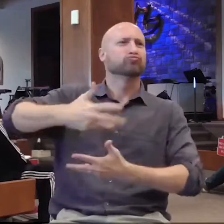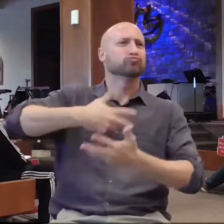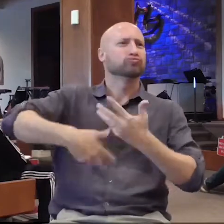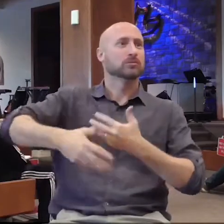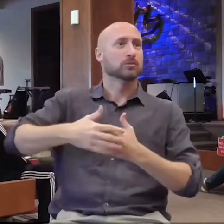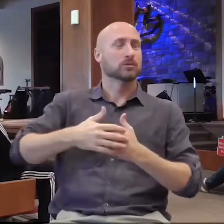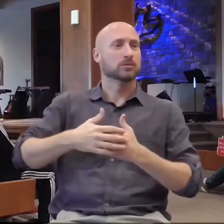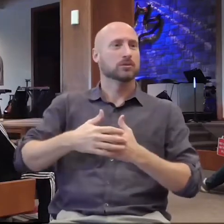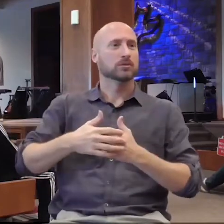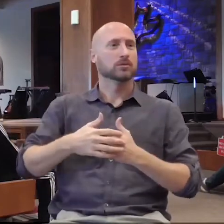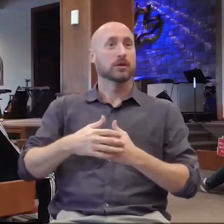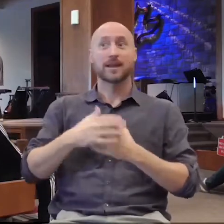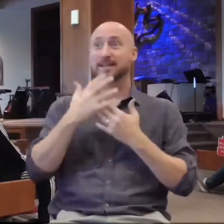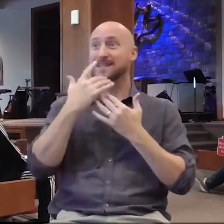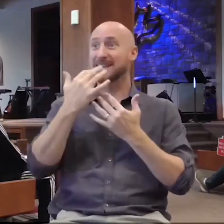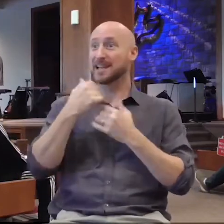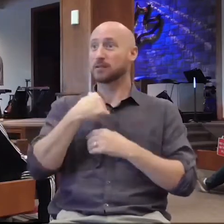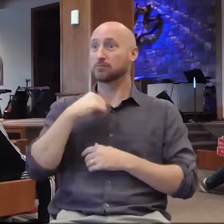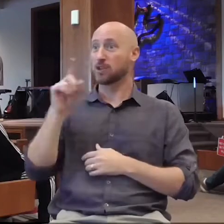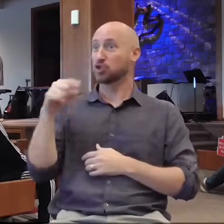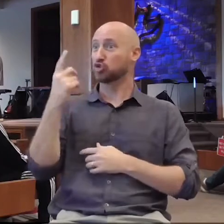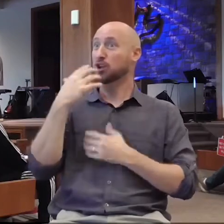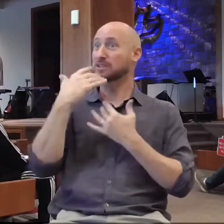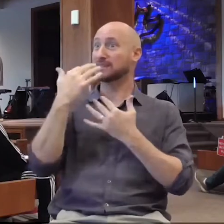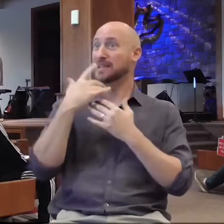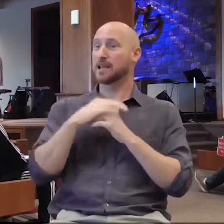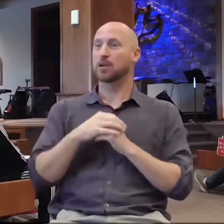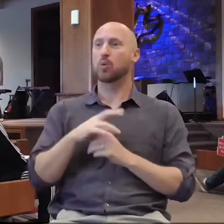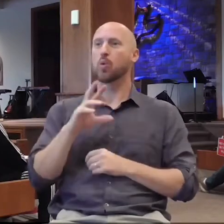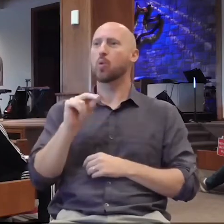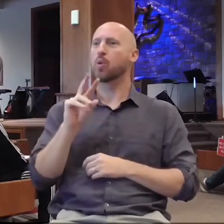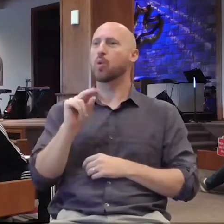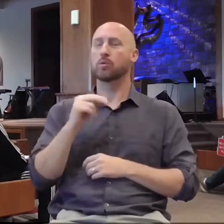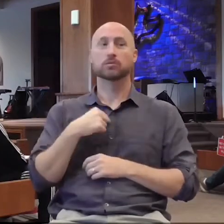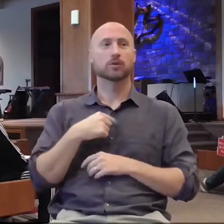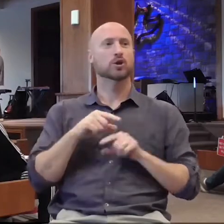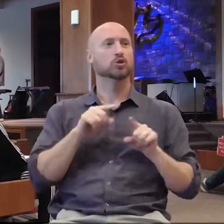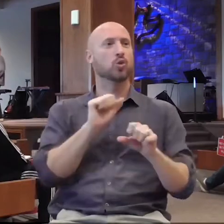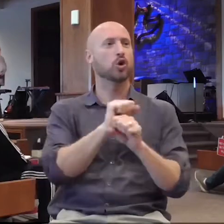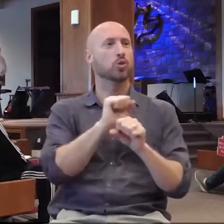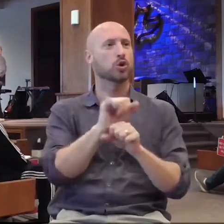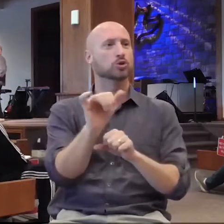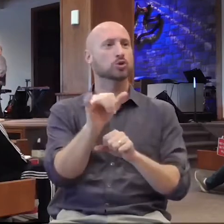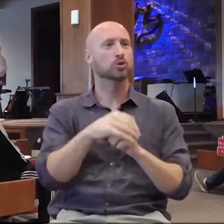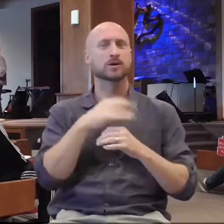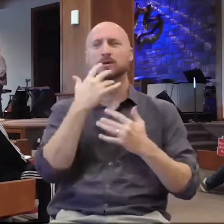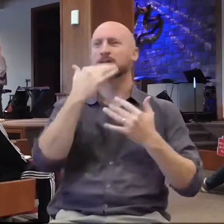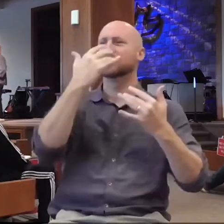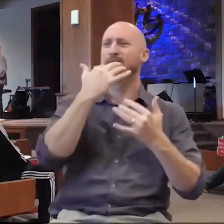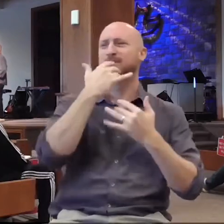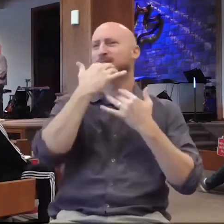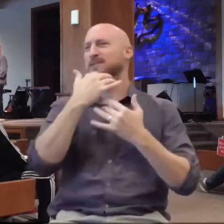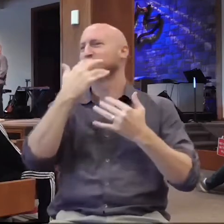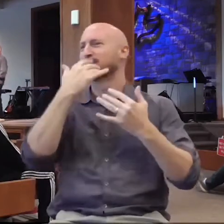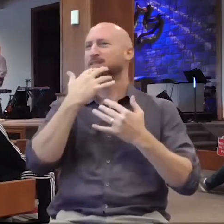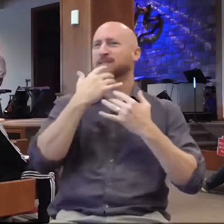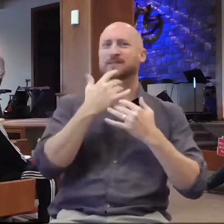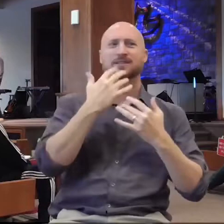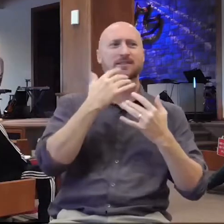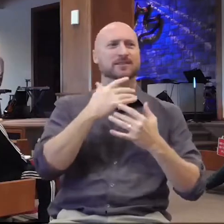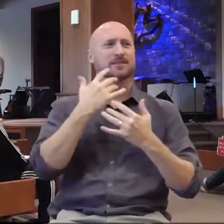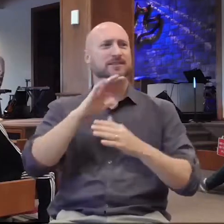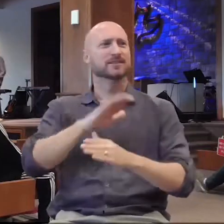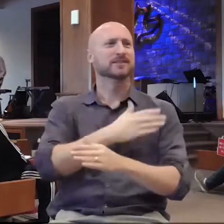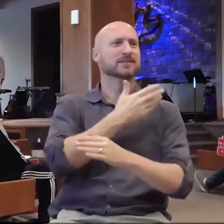Singing. I didn't just sing in church. I sang when I was working. I was a carpenter. I remember driving 16